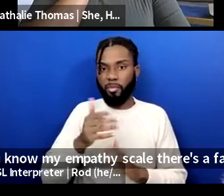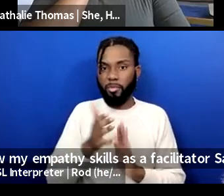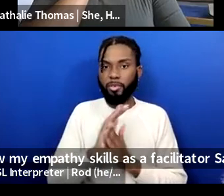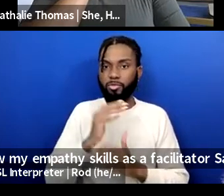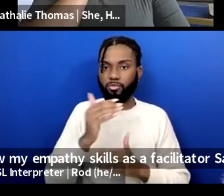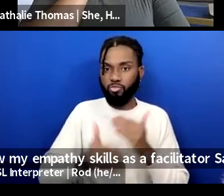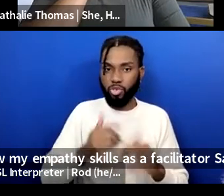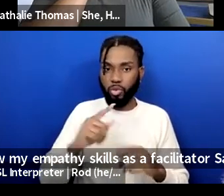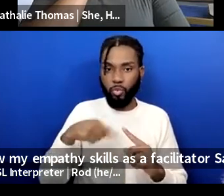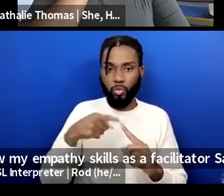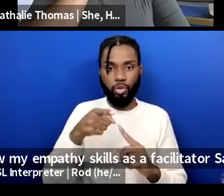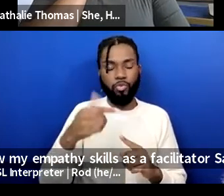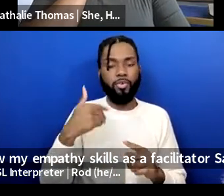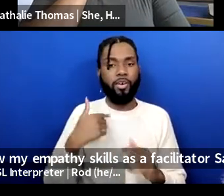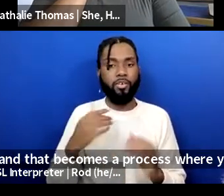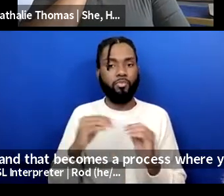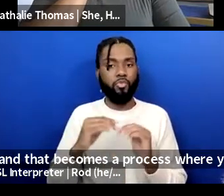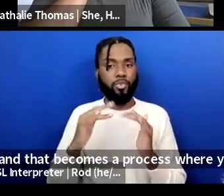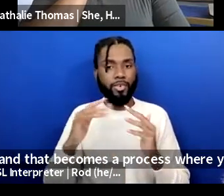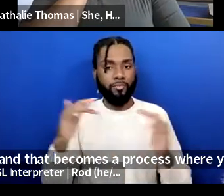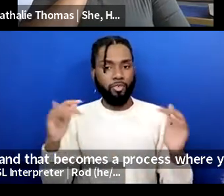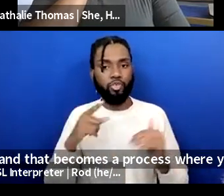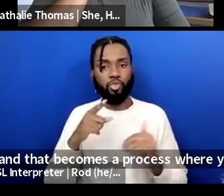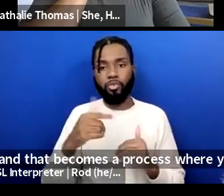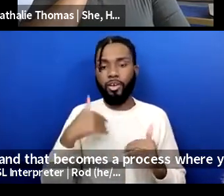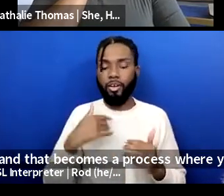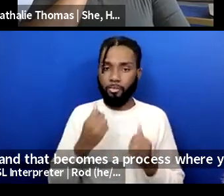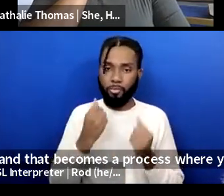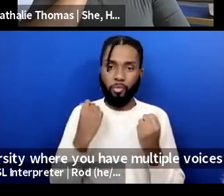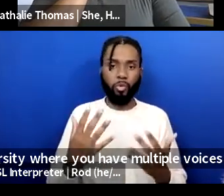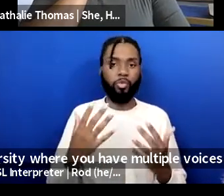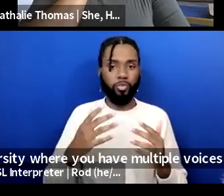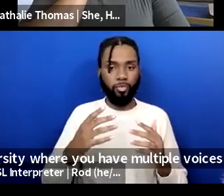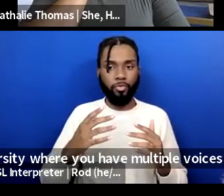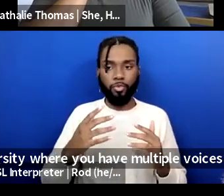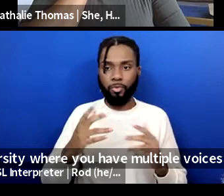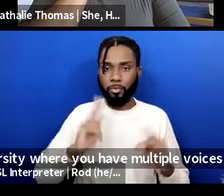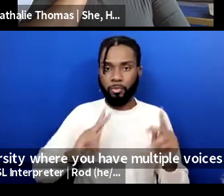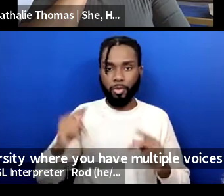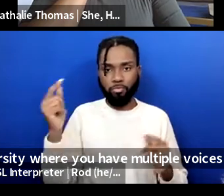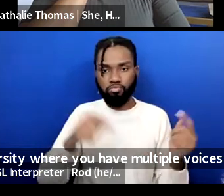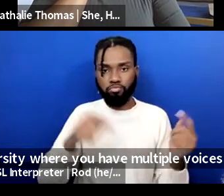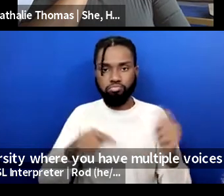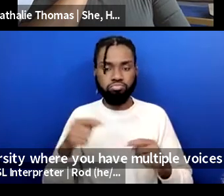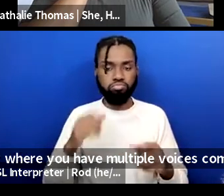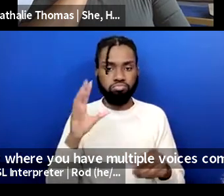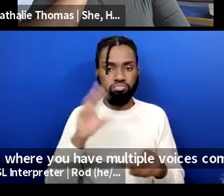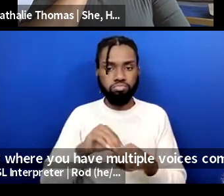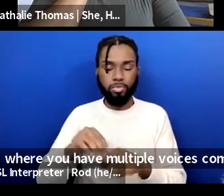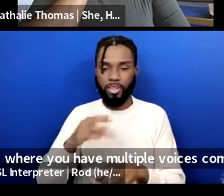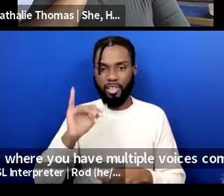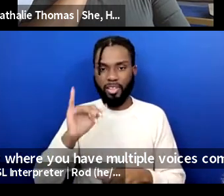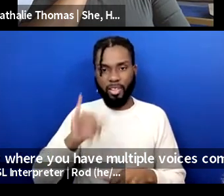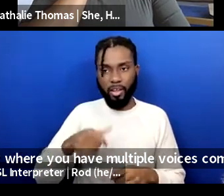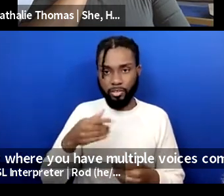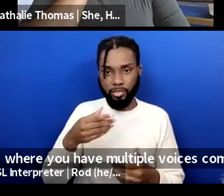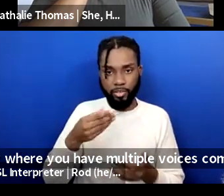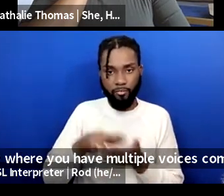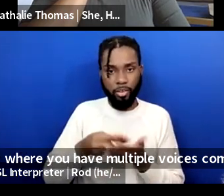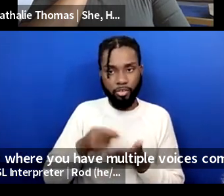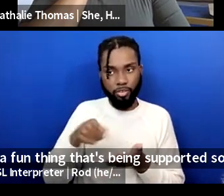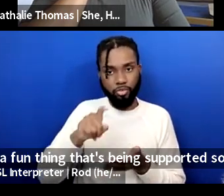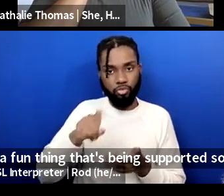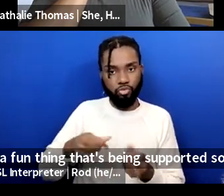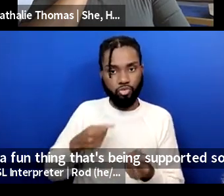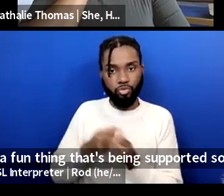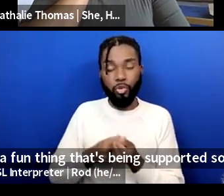have diversity, where you have multiple voices coming in, and that is the funding that's being supported. So funding is supporting